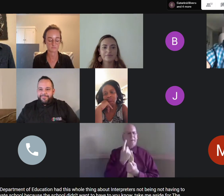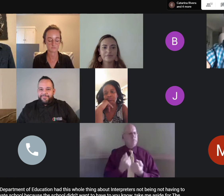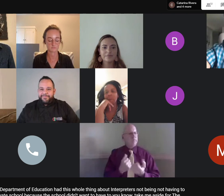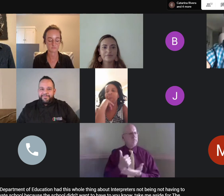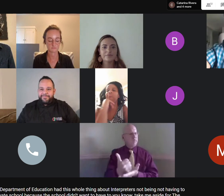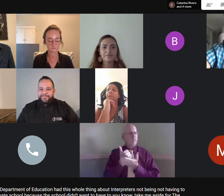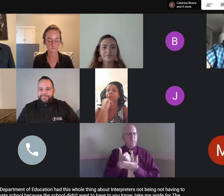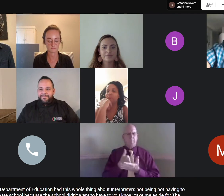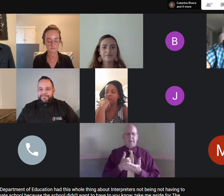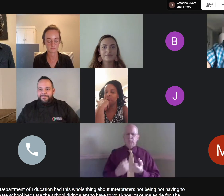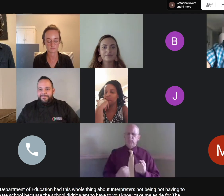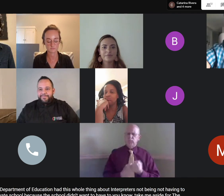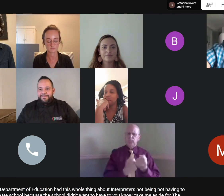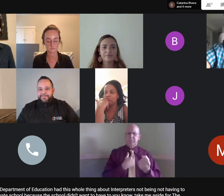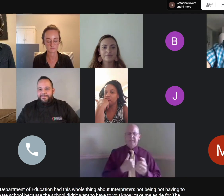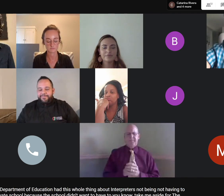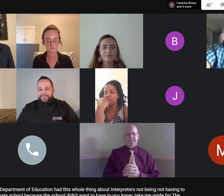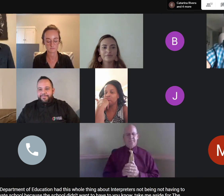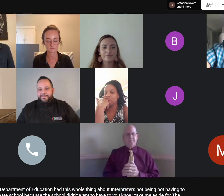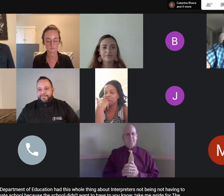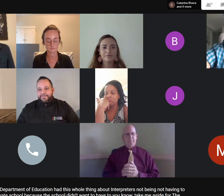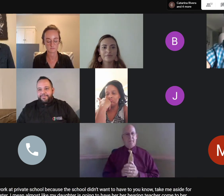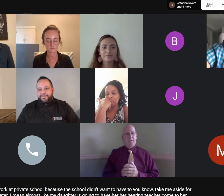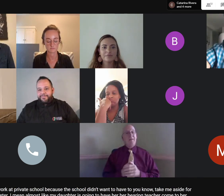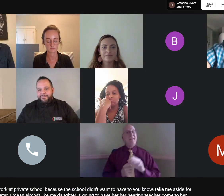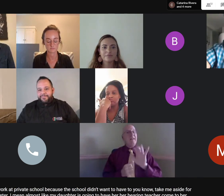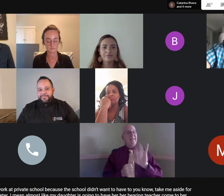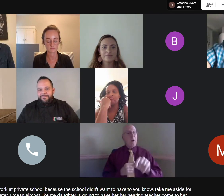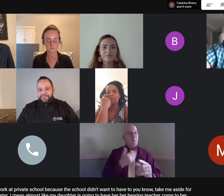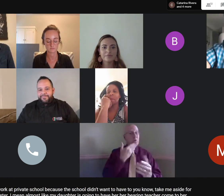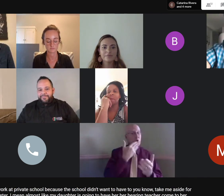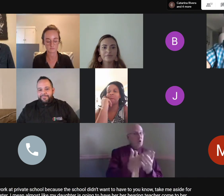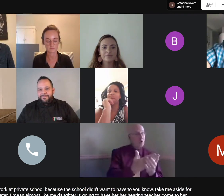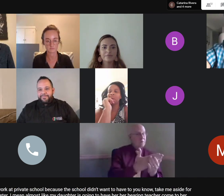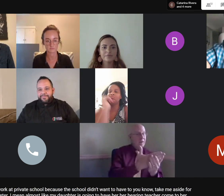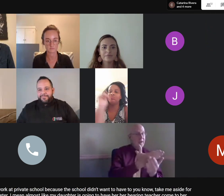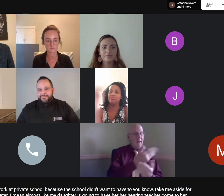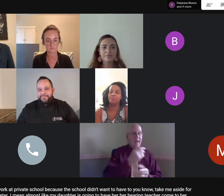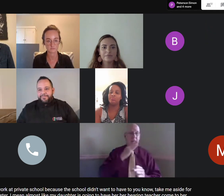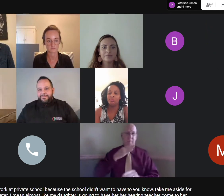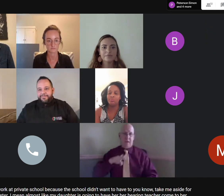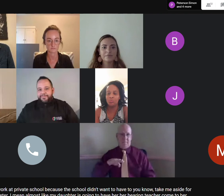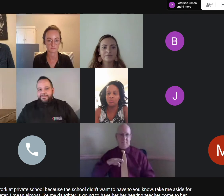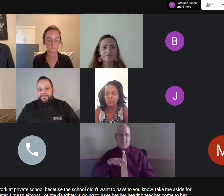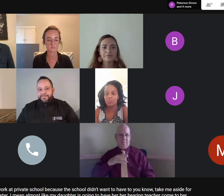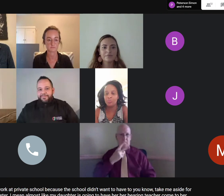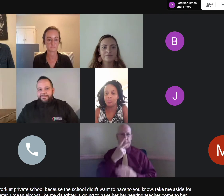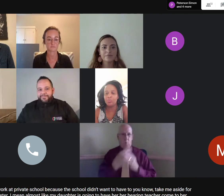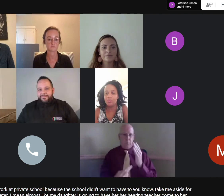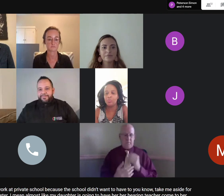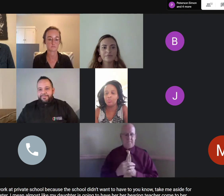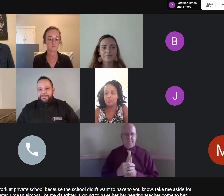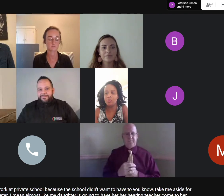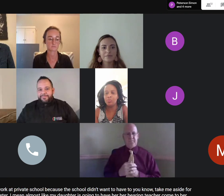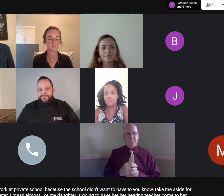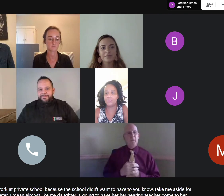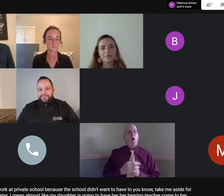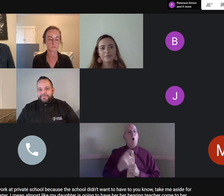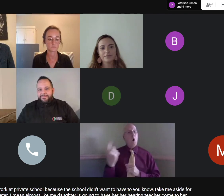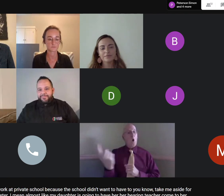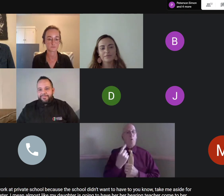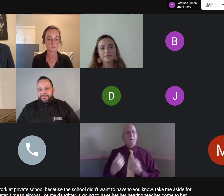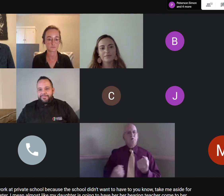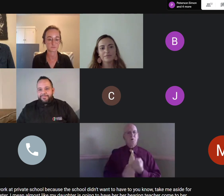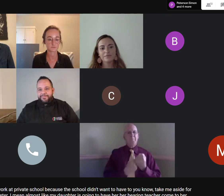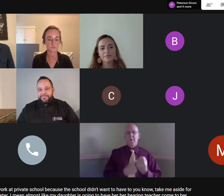me, which was a double-edged sword, though, because I always had someone advocating